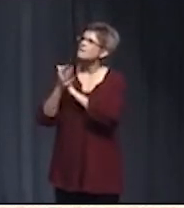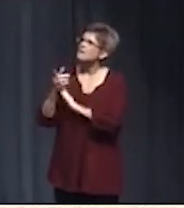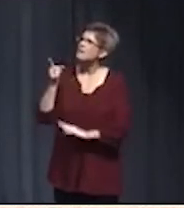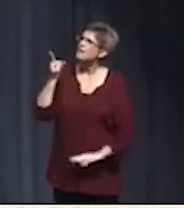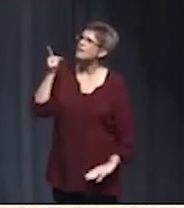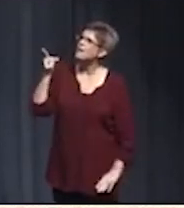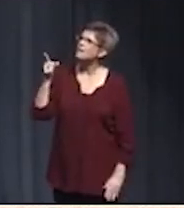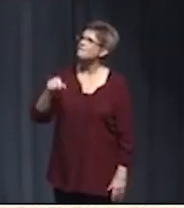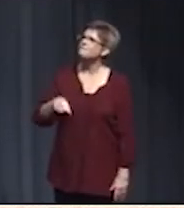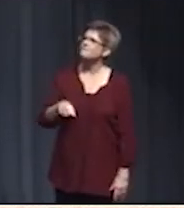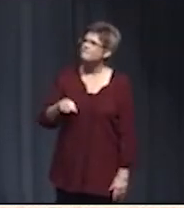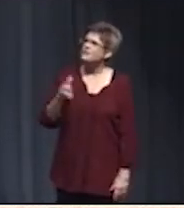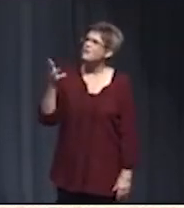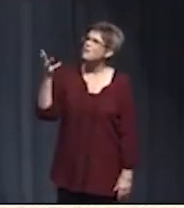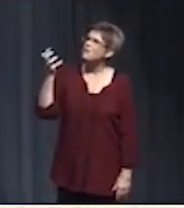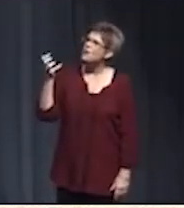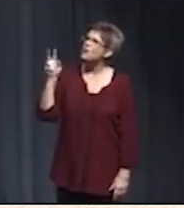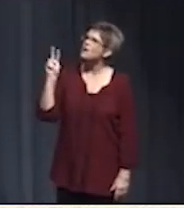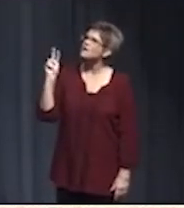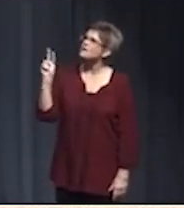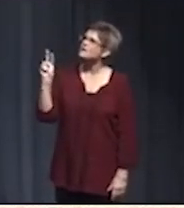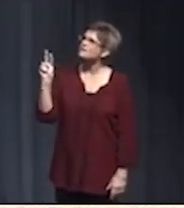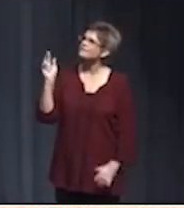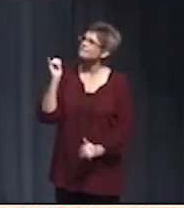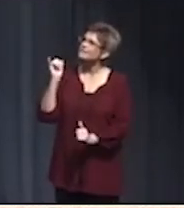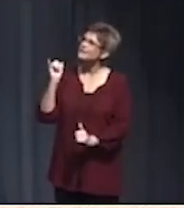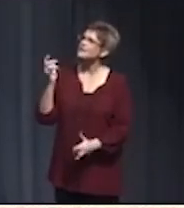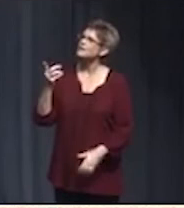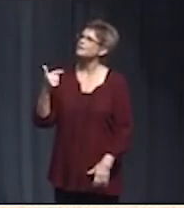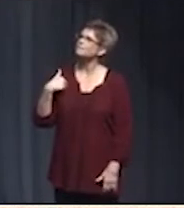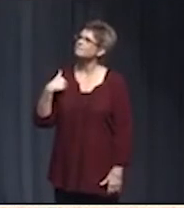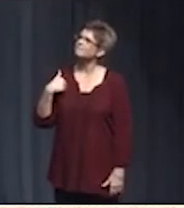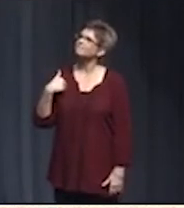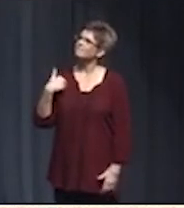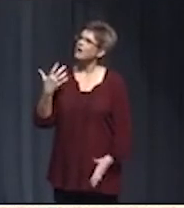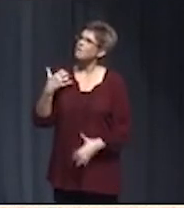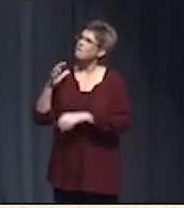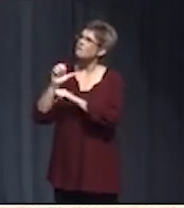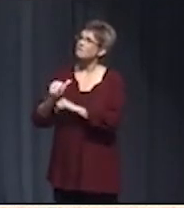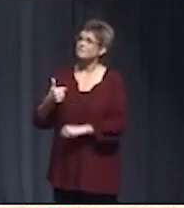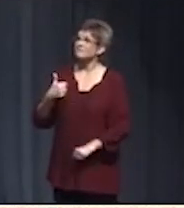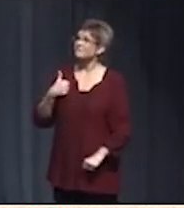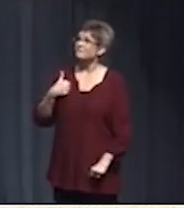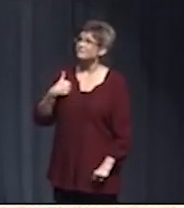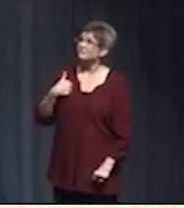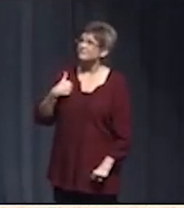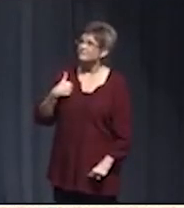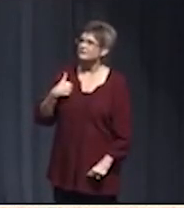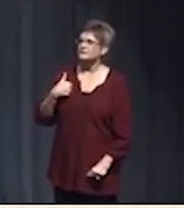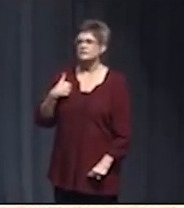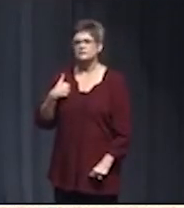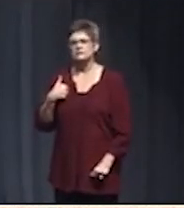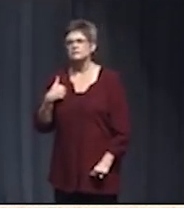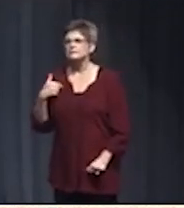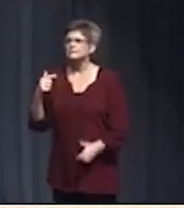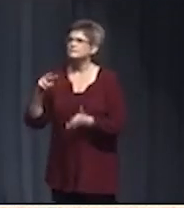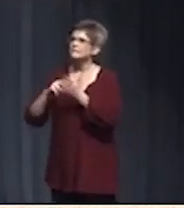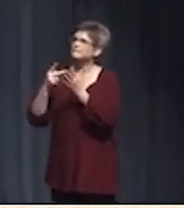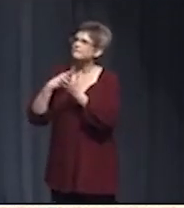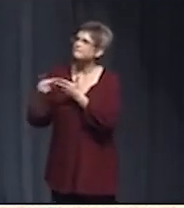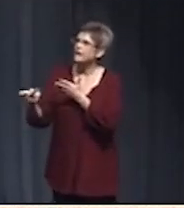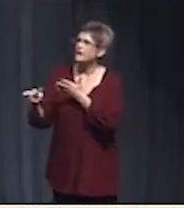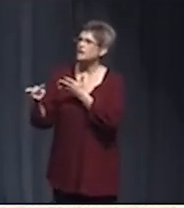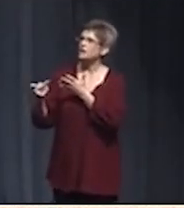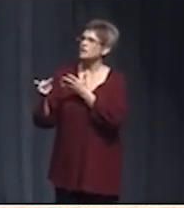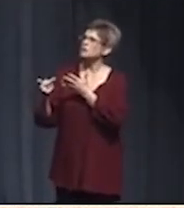dad, whatever. I want to be like that. And if I'm not being that way, I've somehow dropped the ball. And I want to pick that